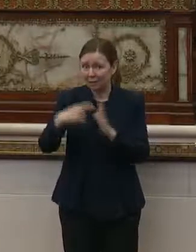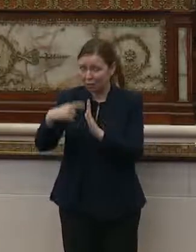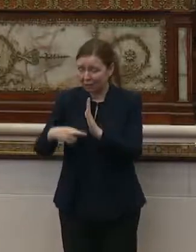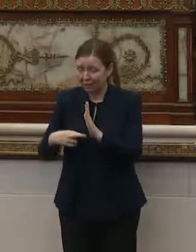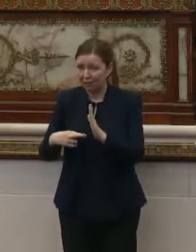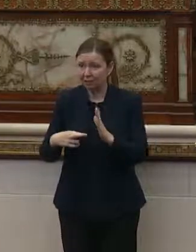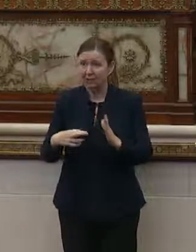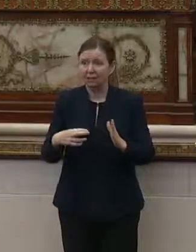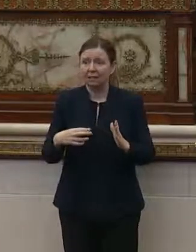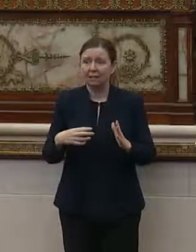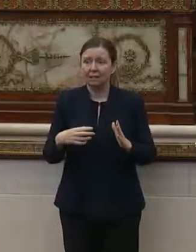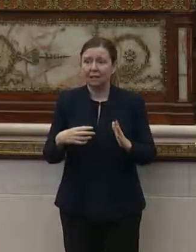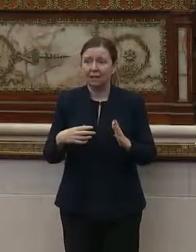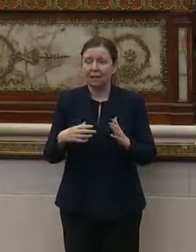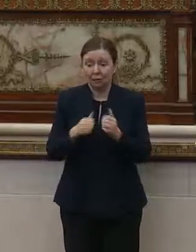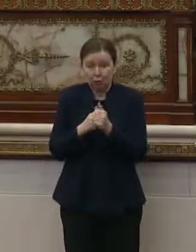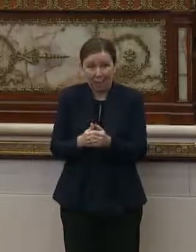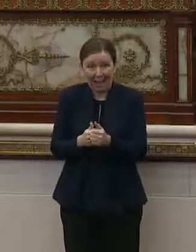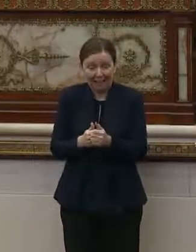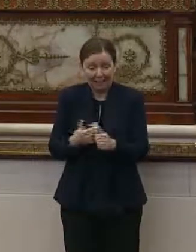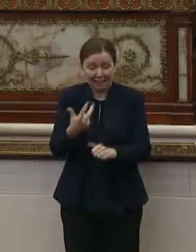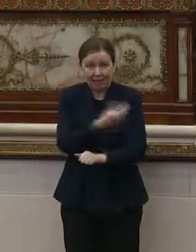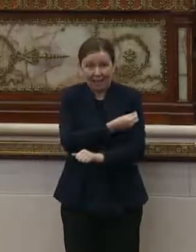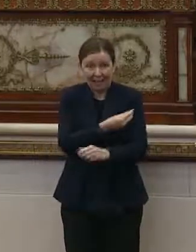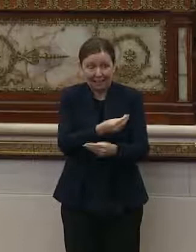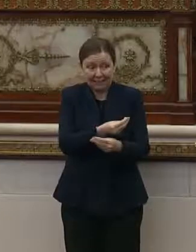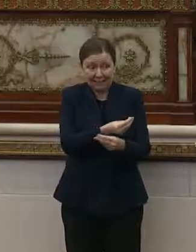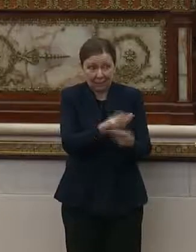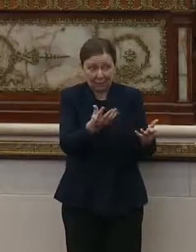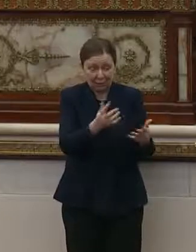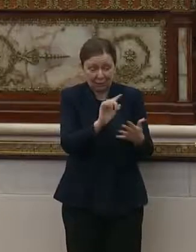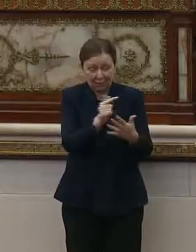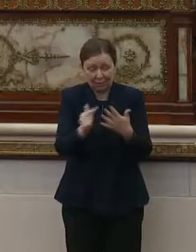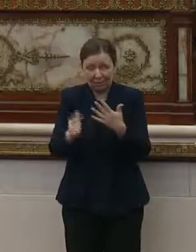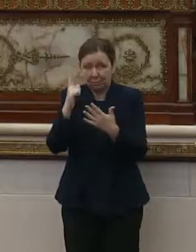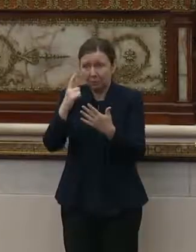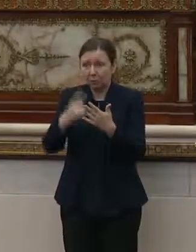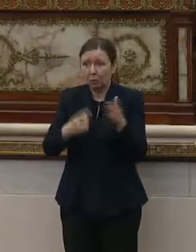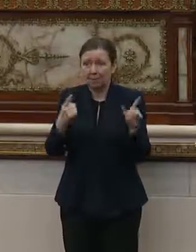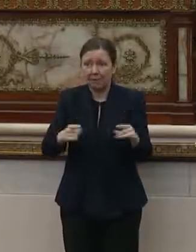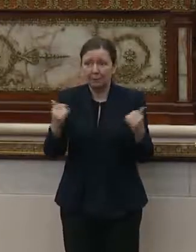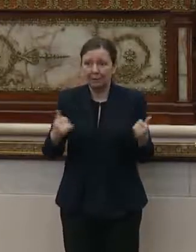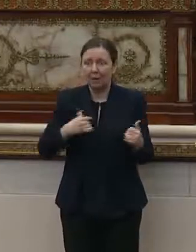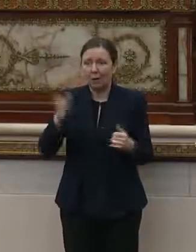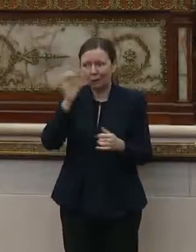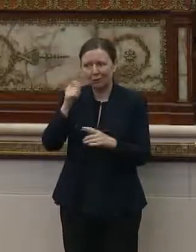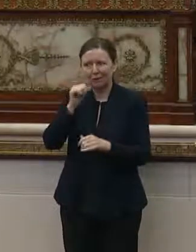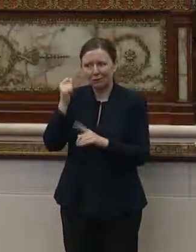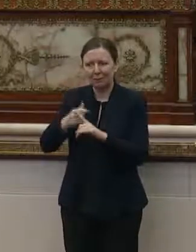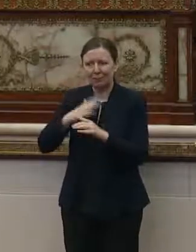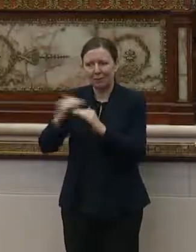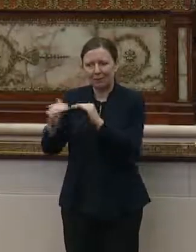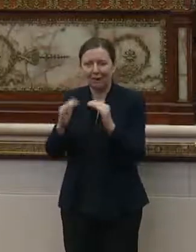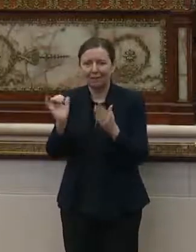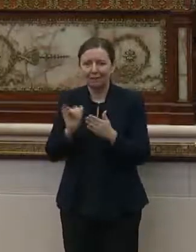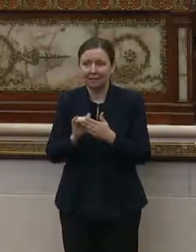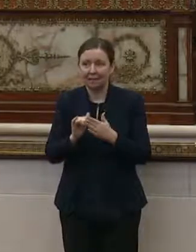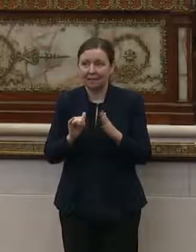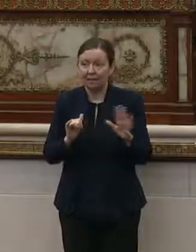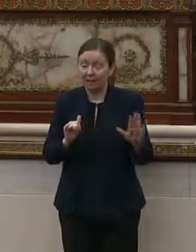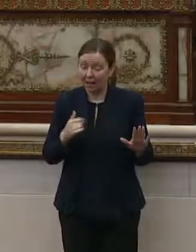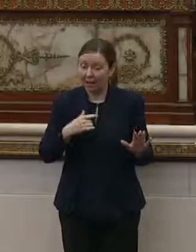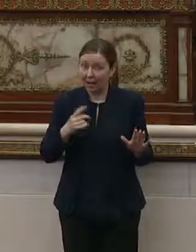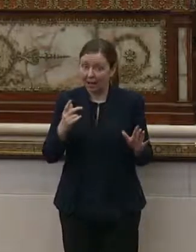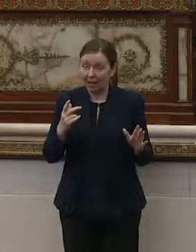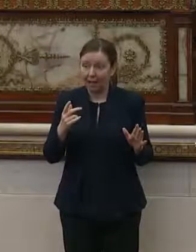and tracking the vaccine administration? Because what's happening now, and I heard this yesterday from my colleagues, and I see this from